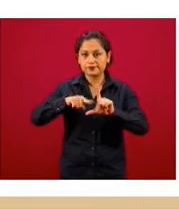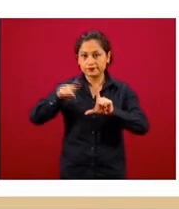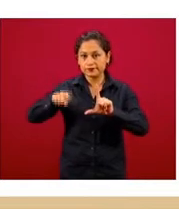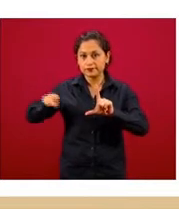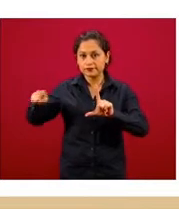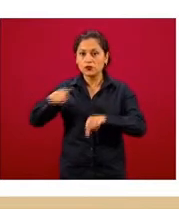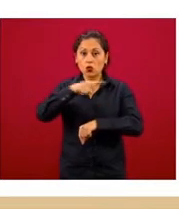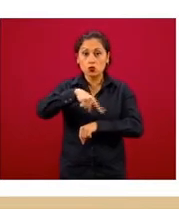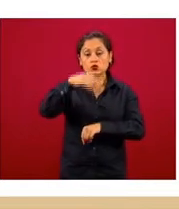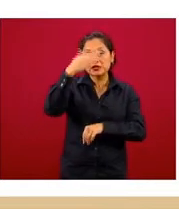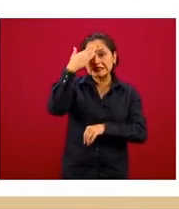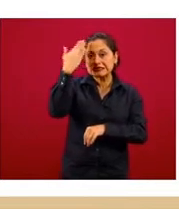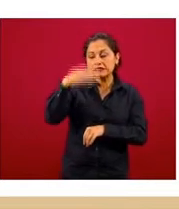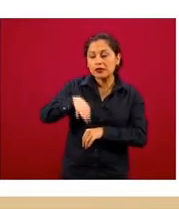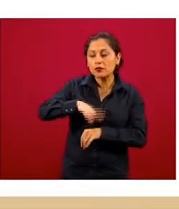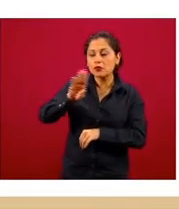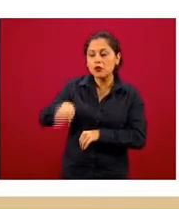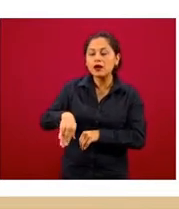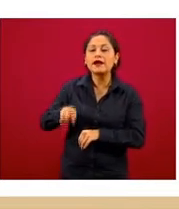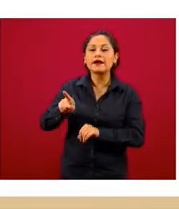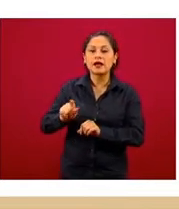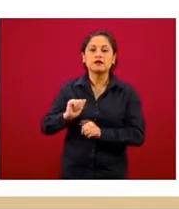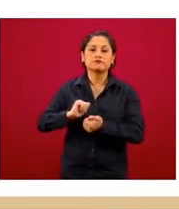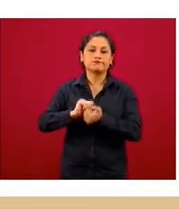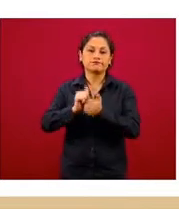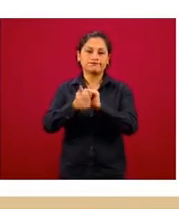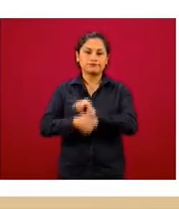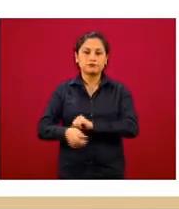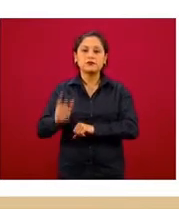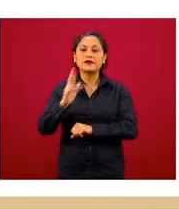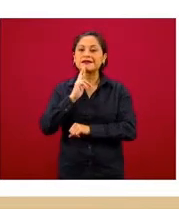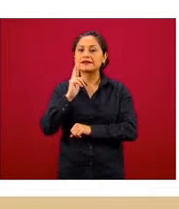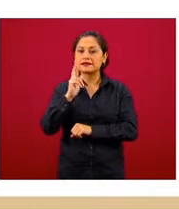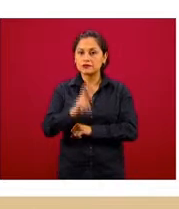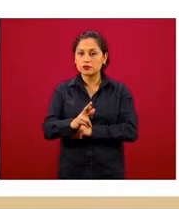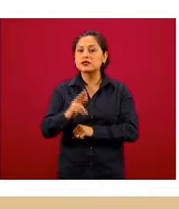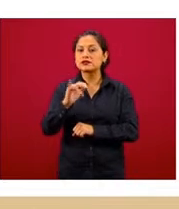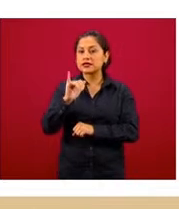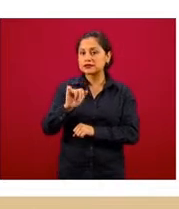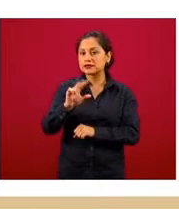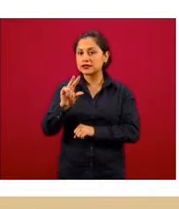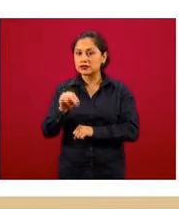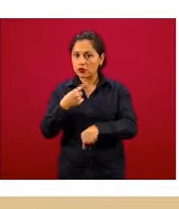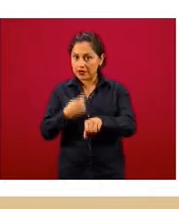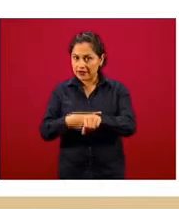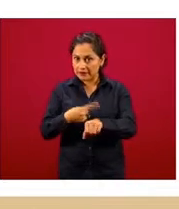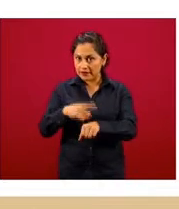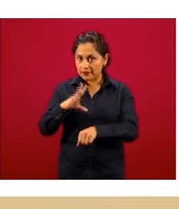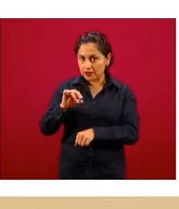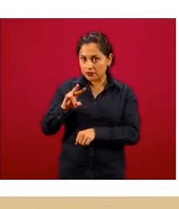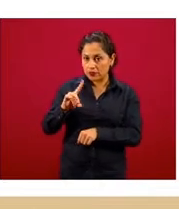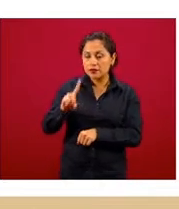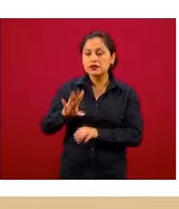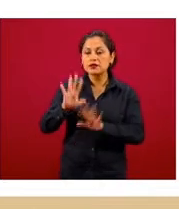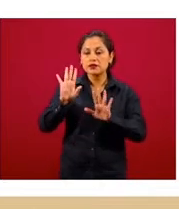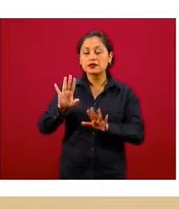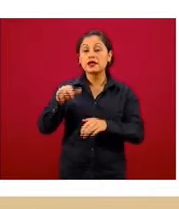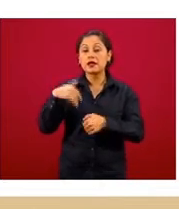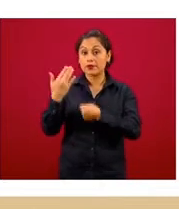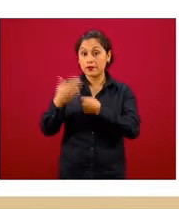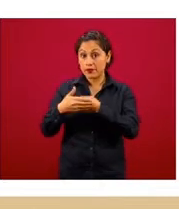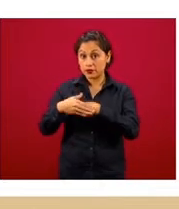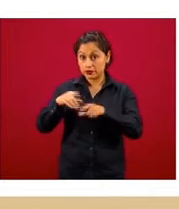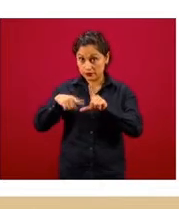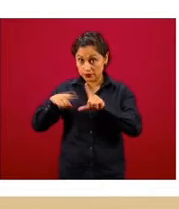You can see with this graph that the blue are the deaths and the yellow are the suspect deaths. Just like you'll be able to see